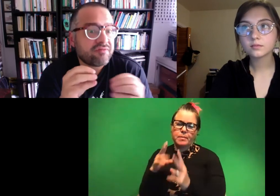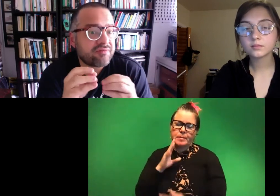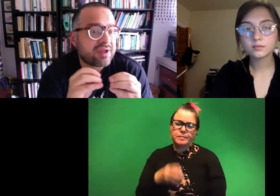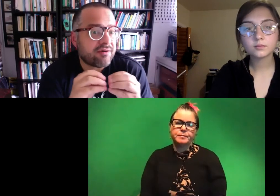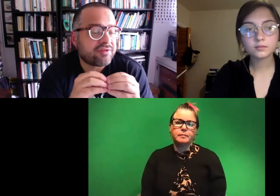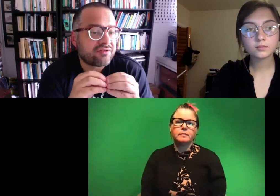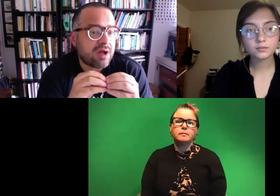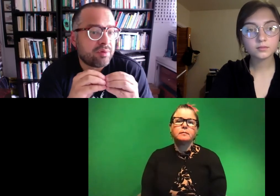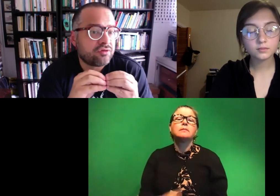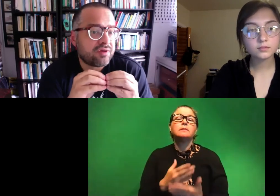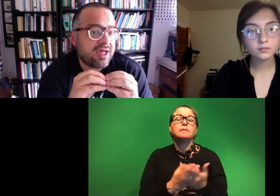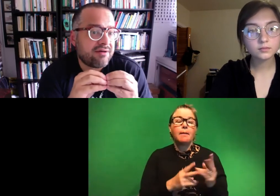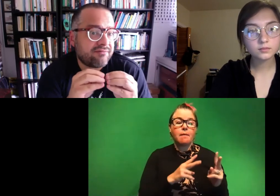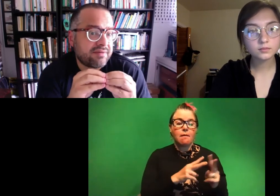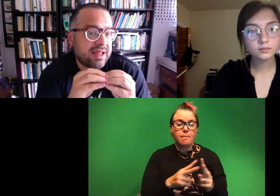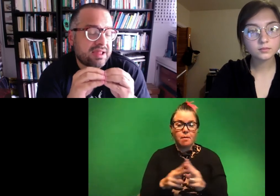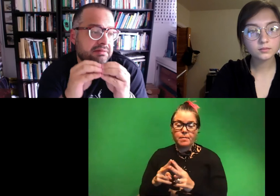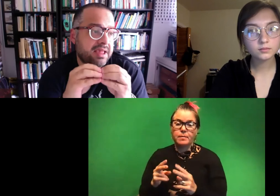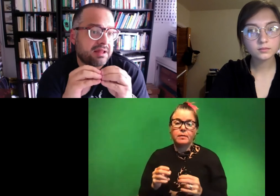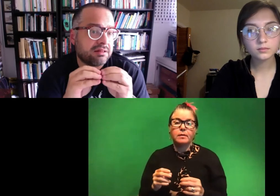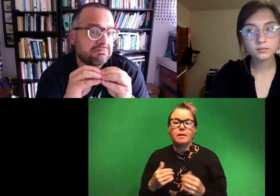some of these couples have